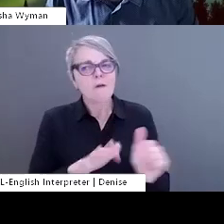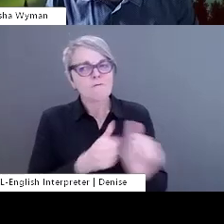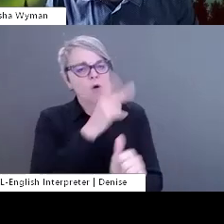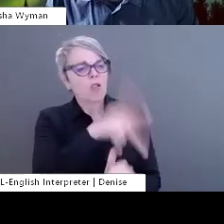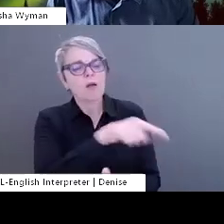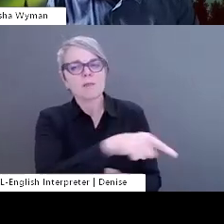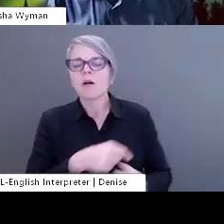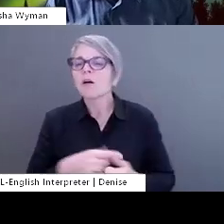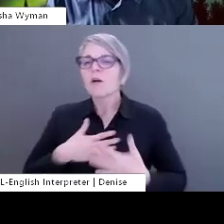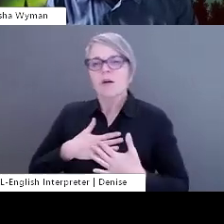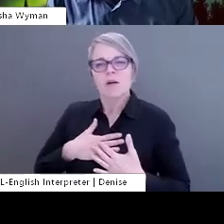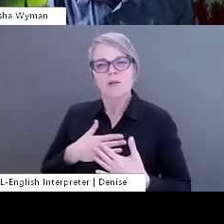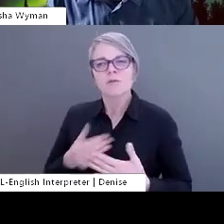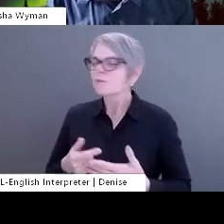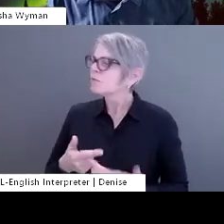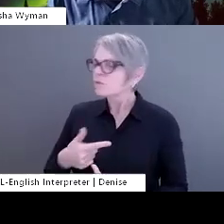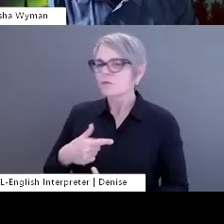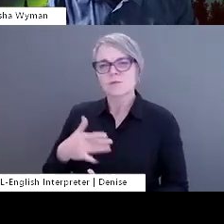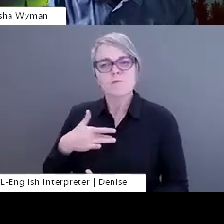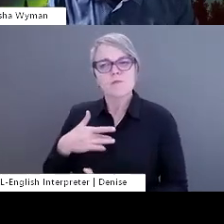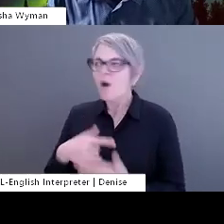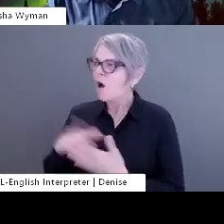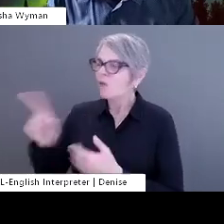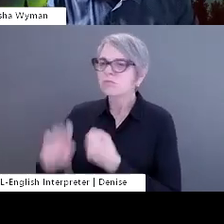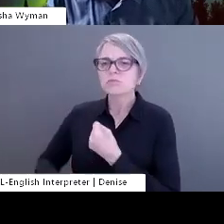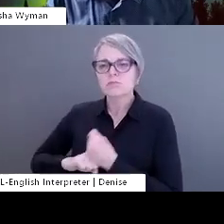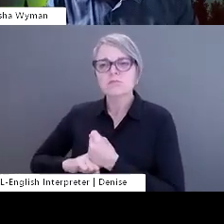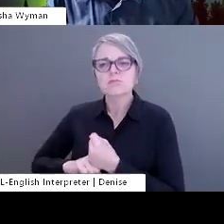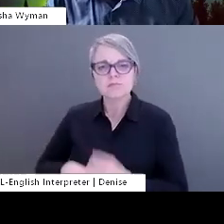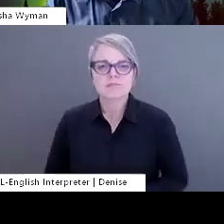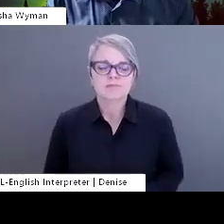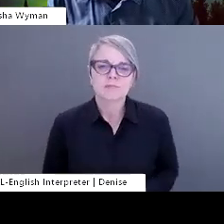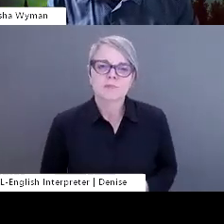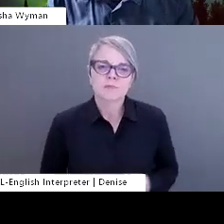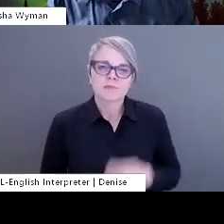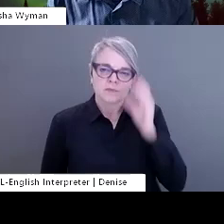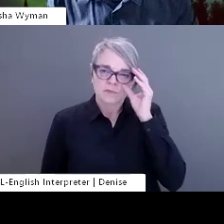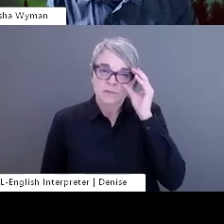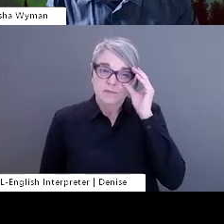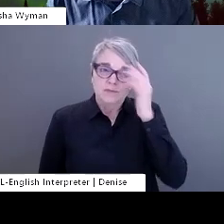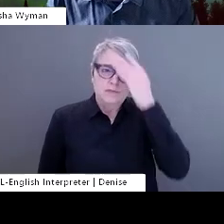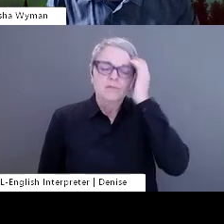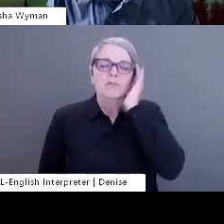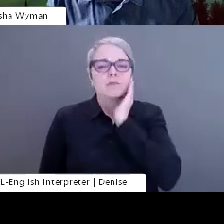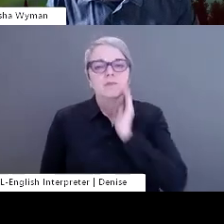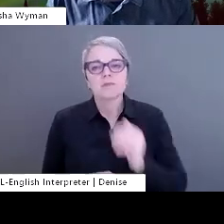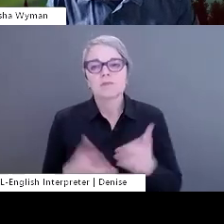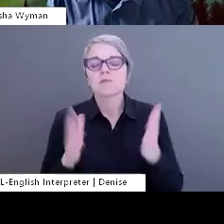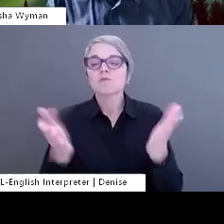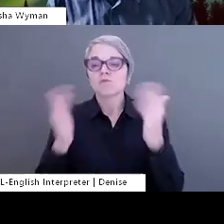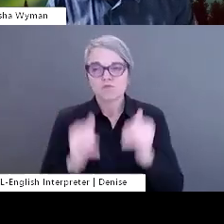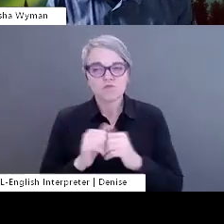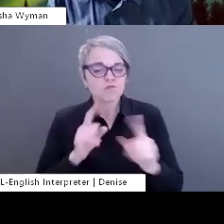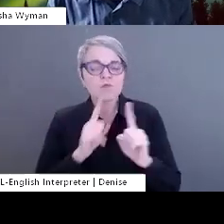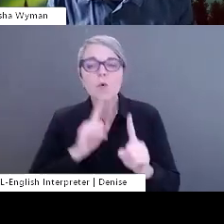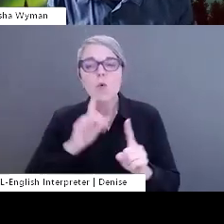victim and really help them to feel supported going forward. In terms of interviewing older adults with cognitive